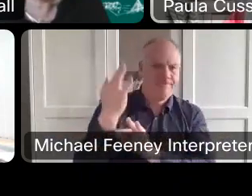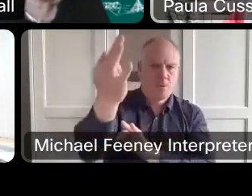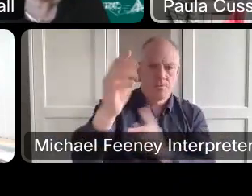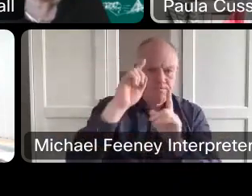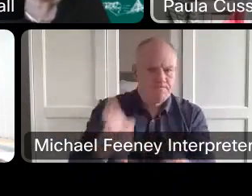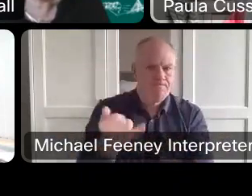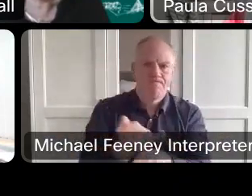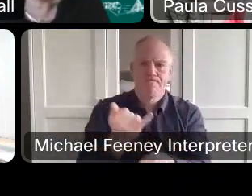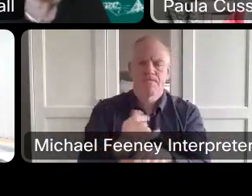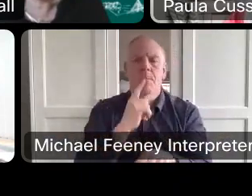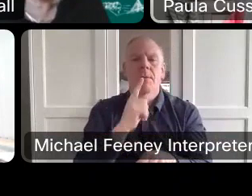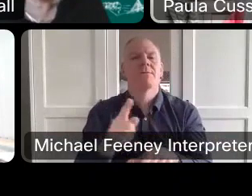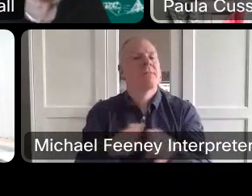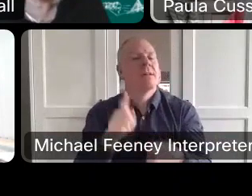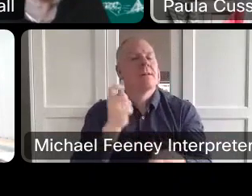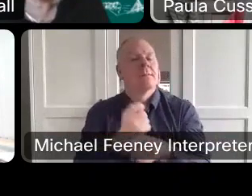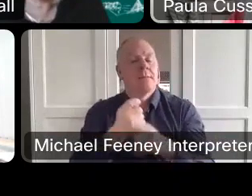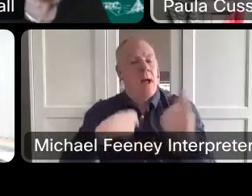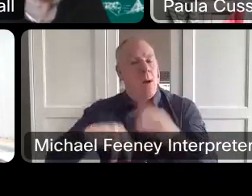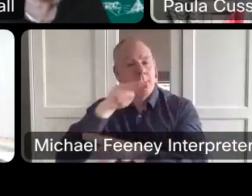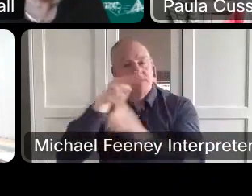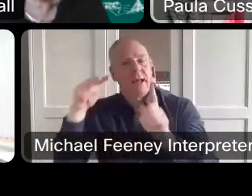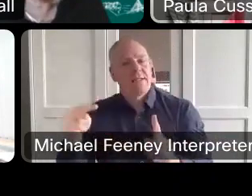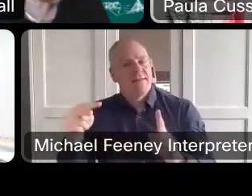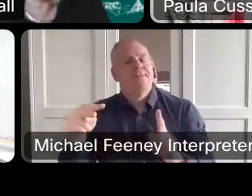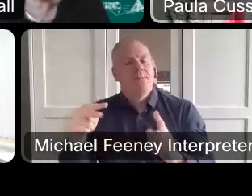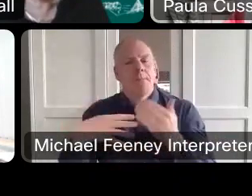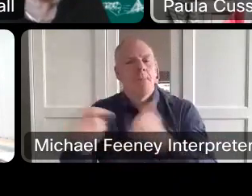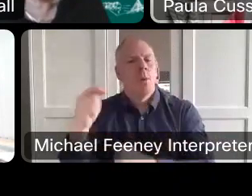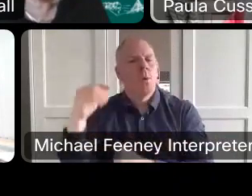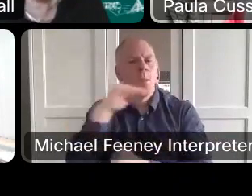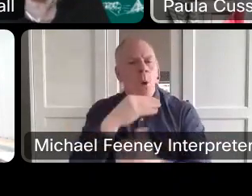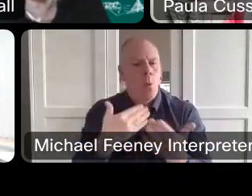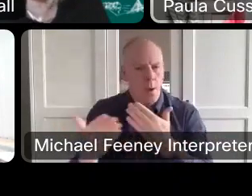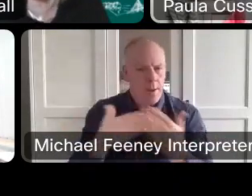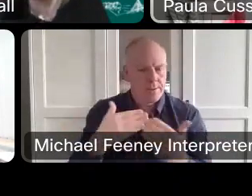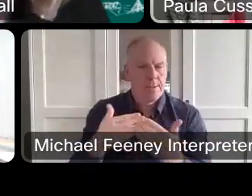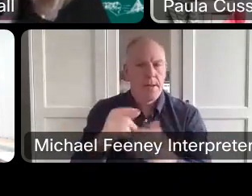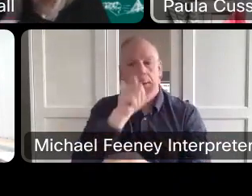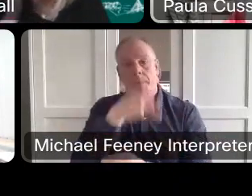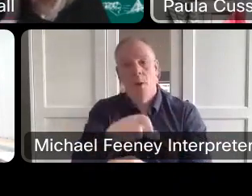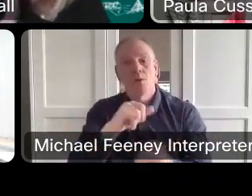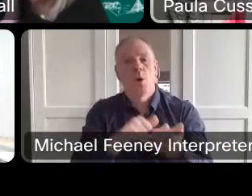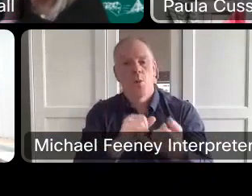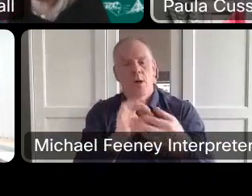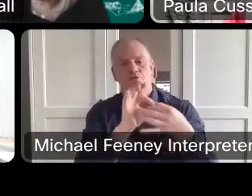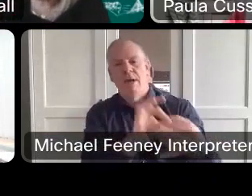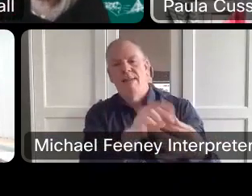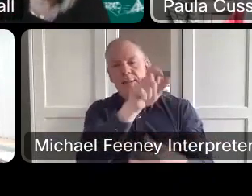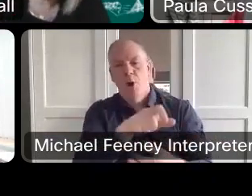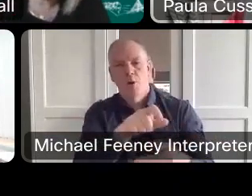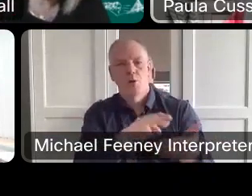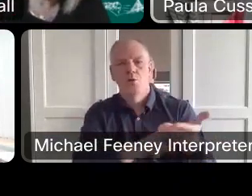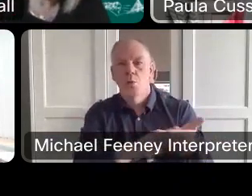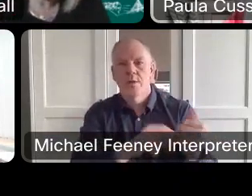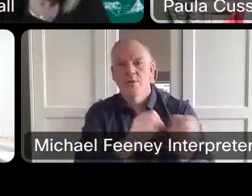forward. But ultimately, from our perspective, the most important person is the relevant person, the service